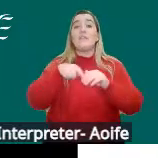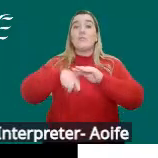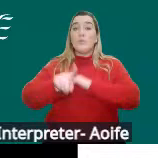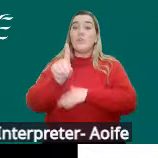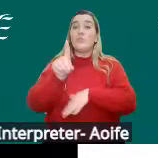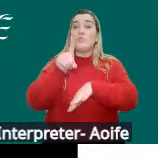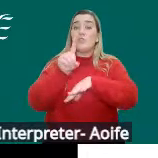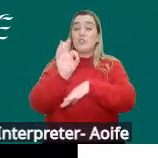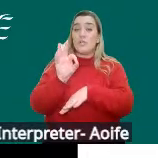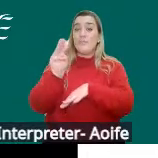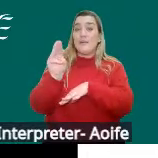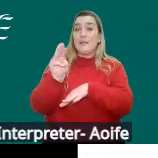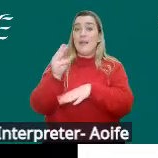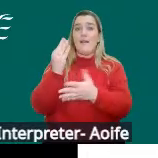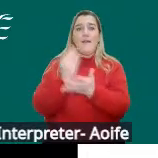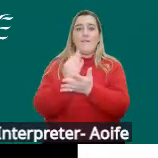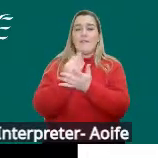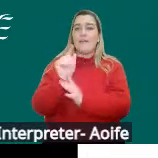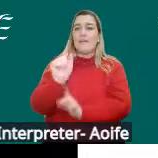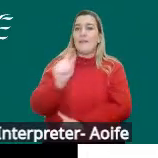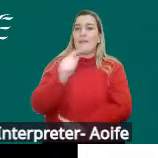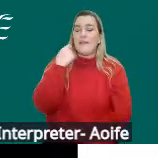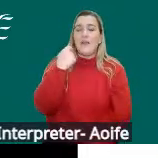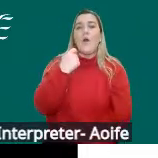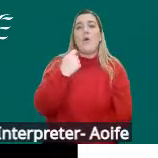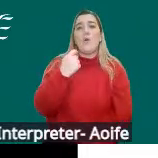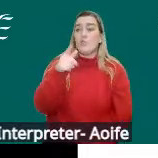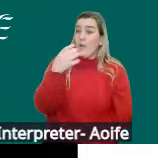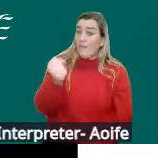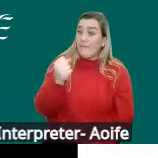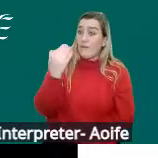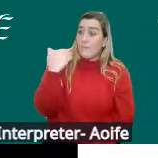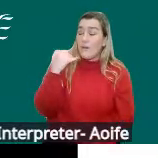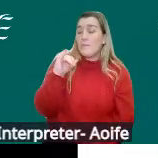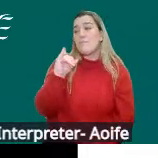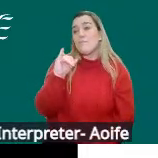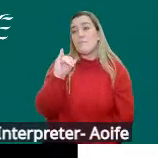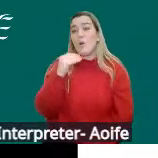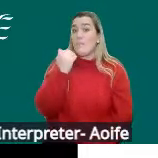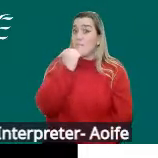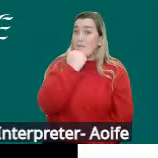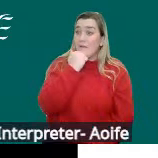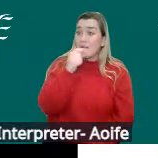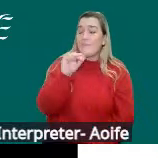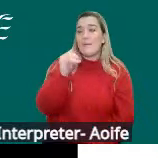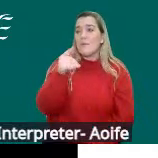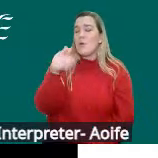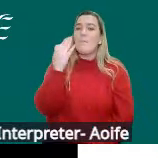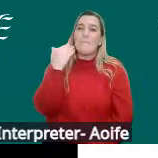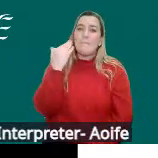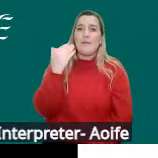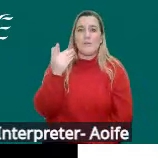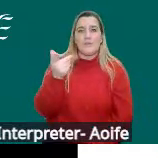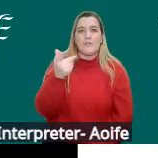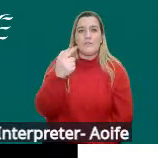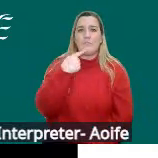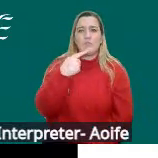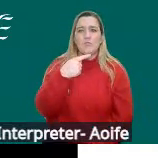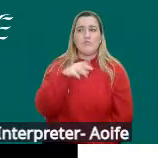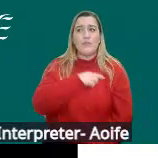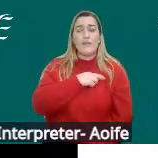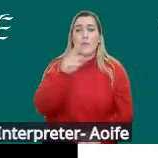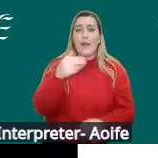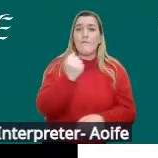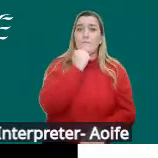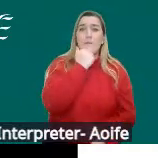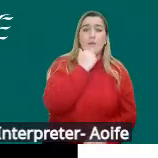will often say that, oh, you're still having your periods, it could be menopausal, but you could be very perimenopausal and still having your regular cycle. So it's worth having a trial